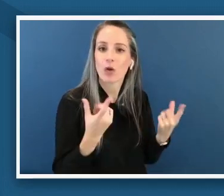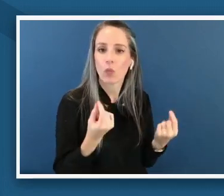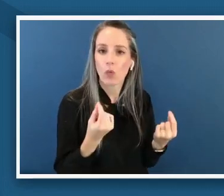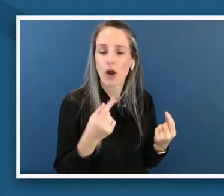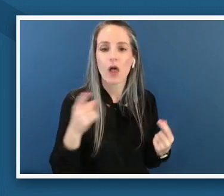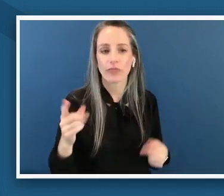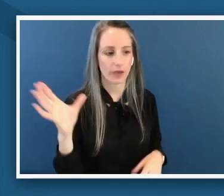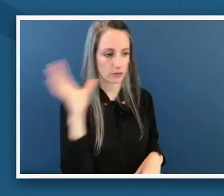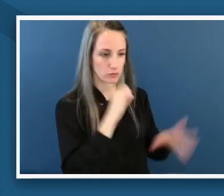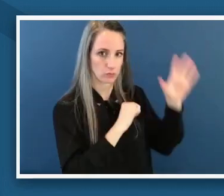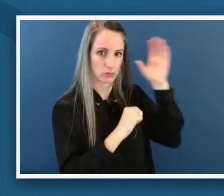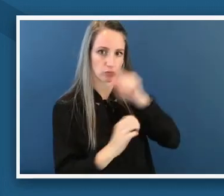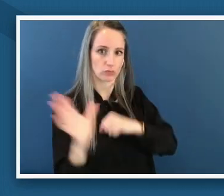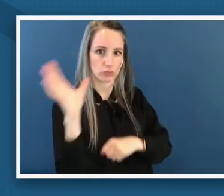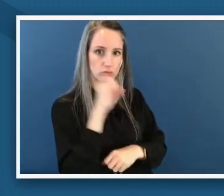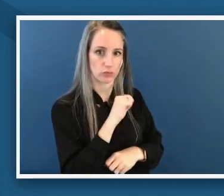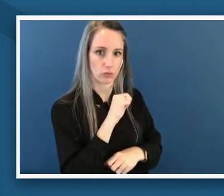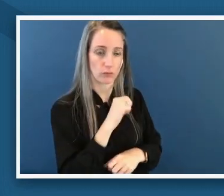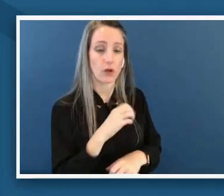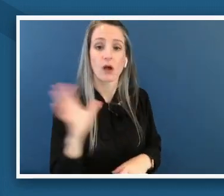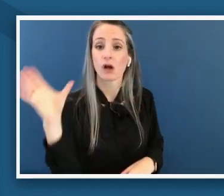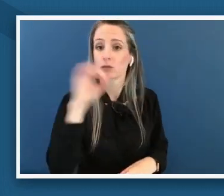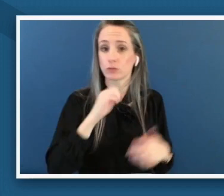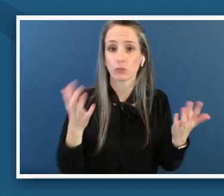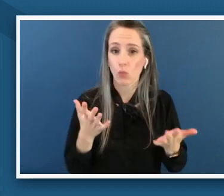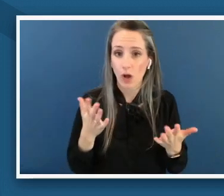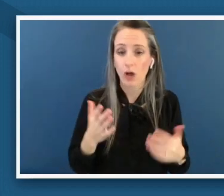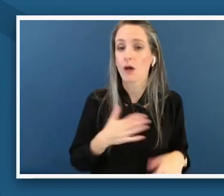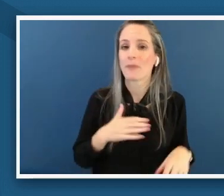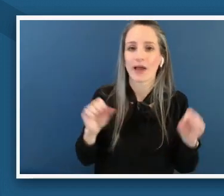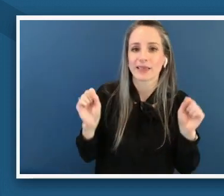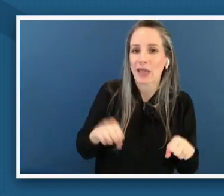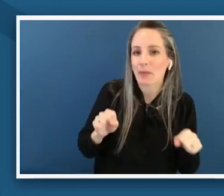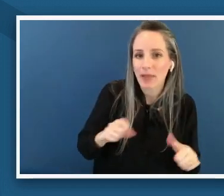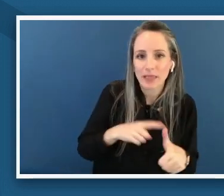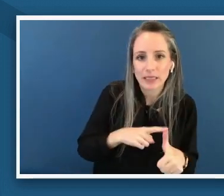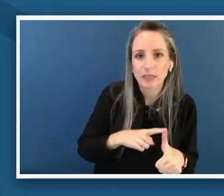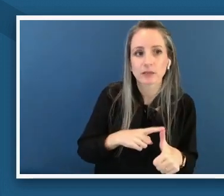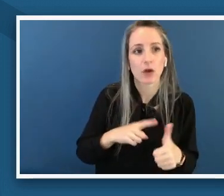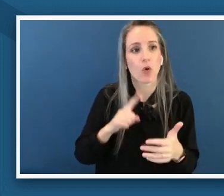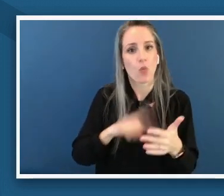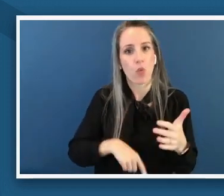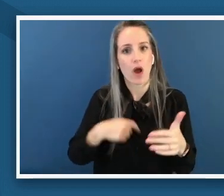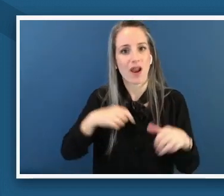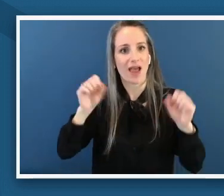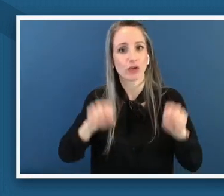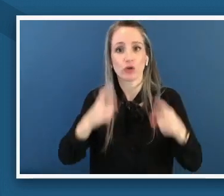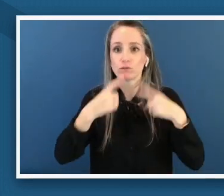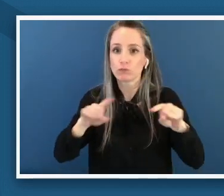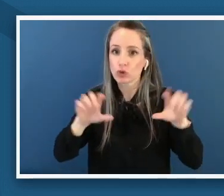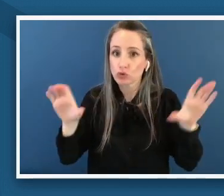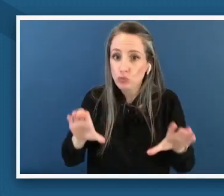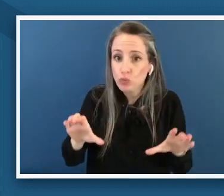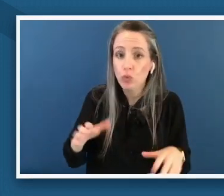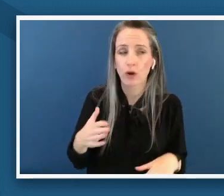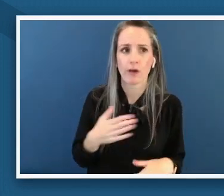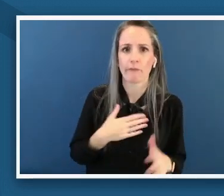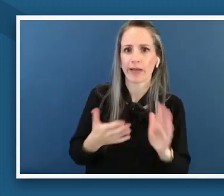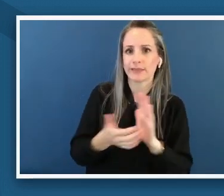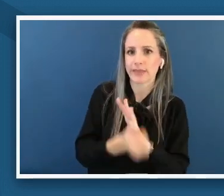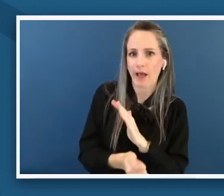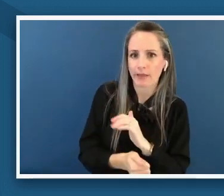about what I was capable of and what I could do and the talents that I have just